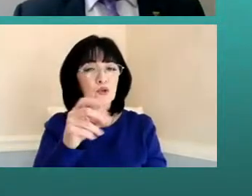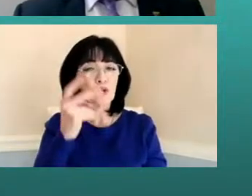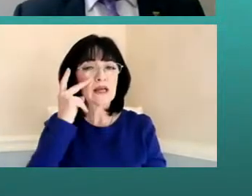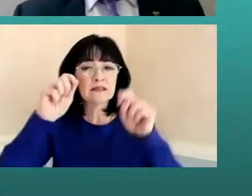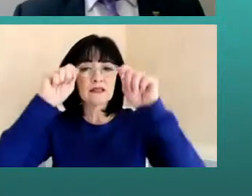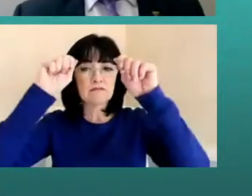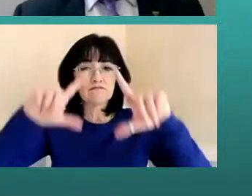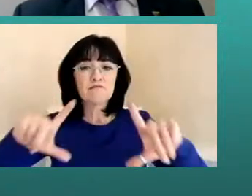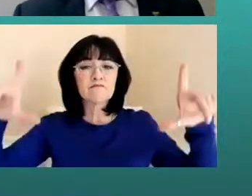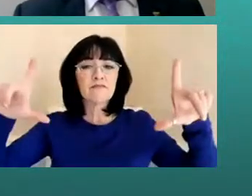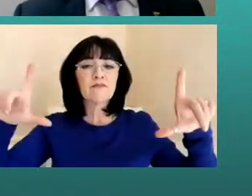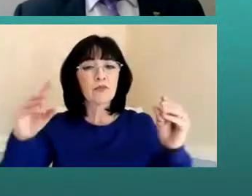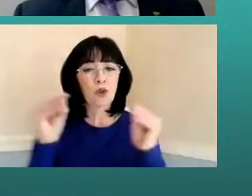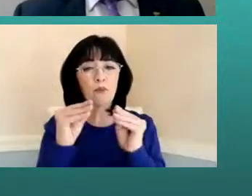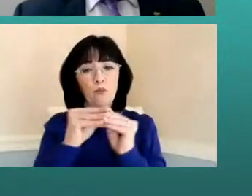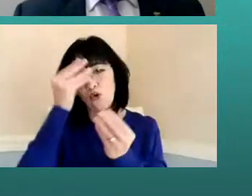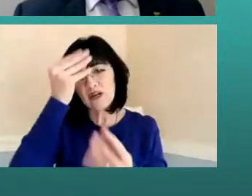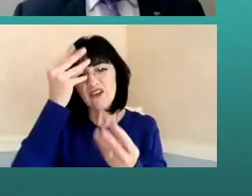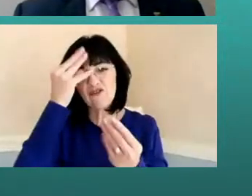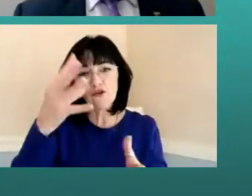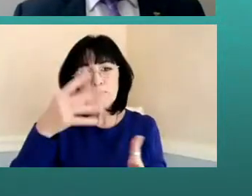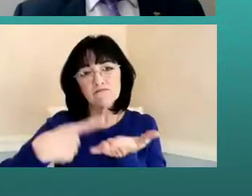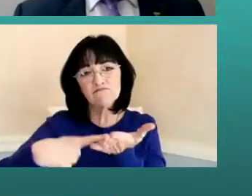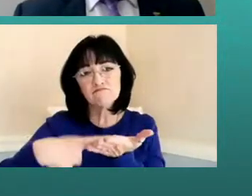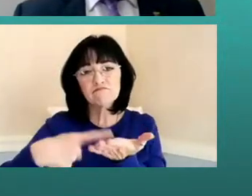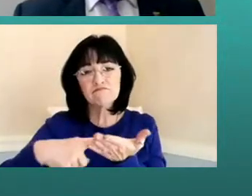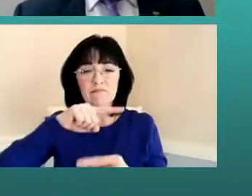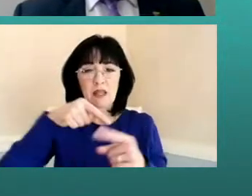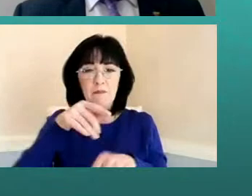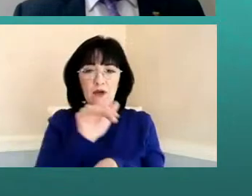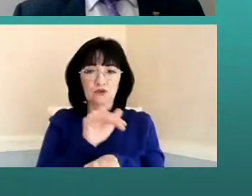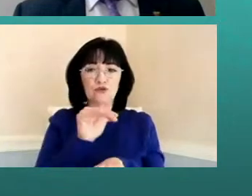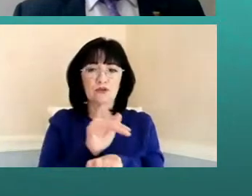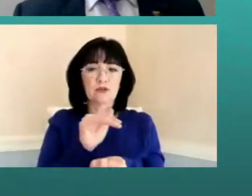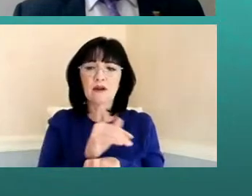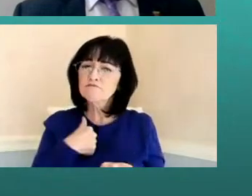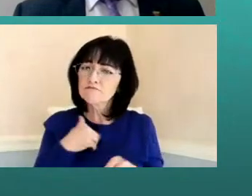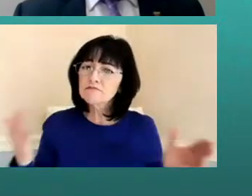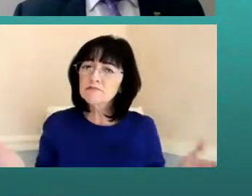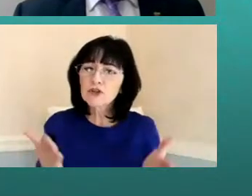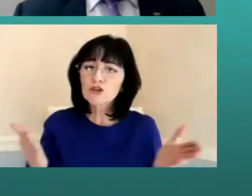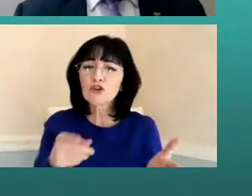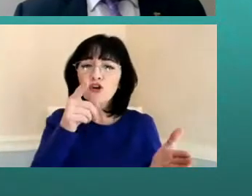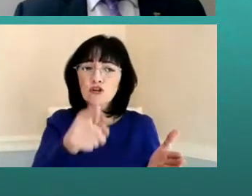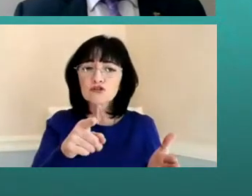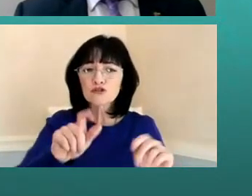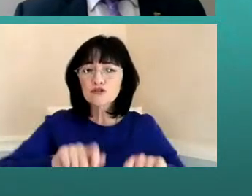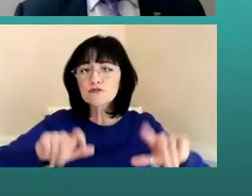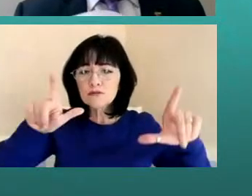encourage you to spend some time exploring the other rich content available. Next slide.